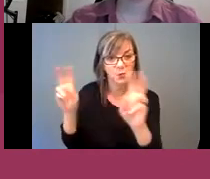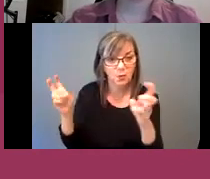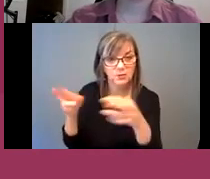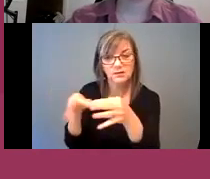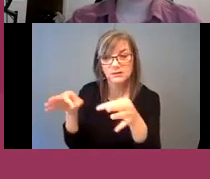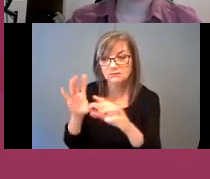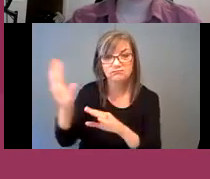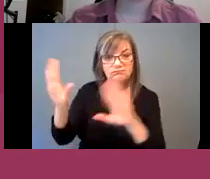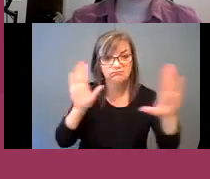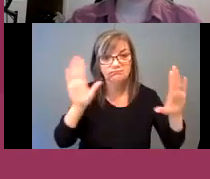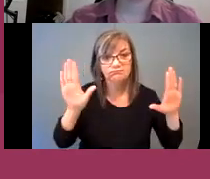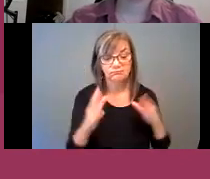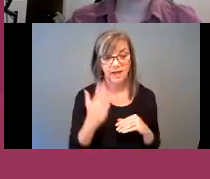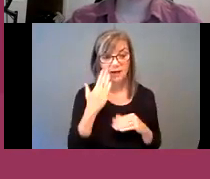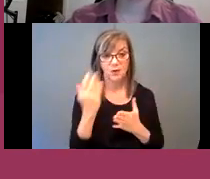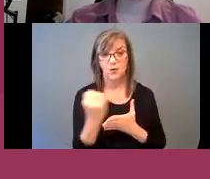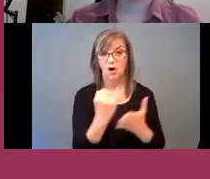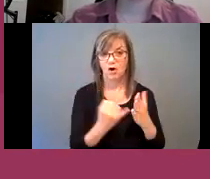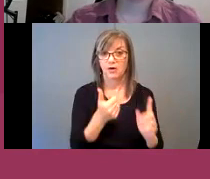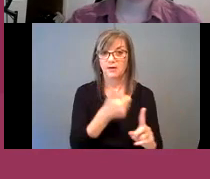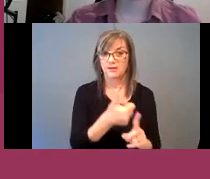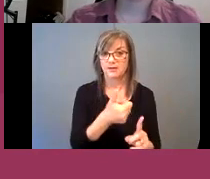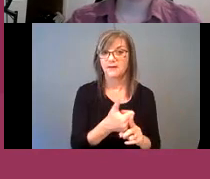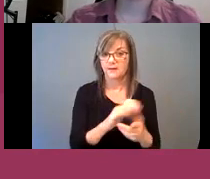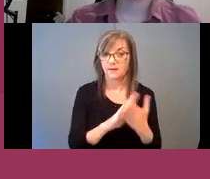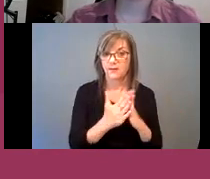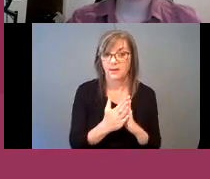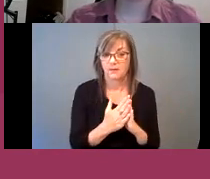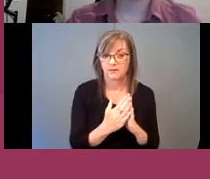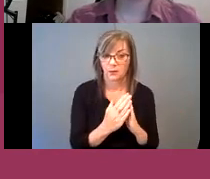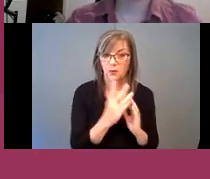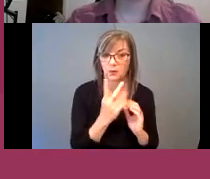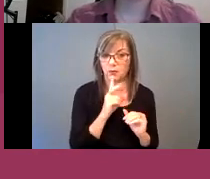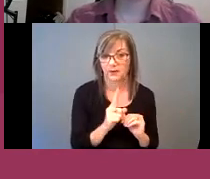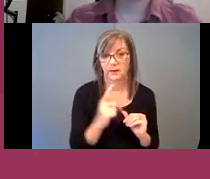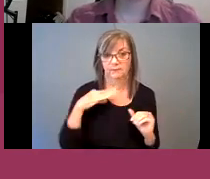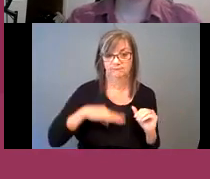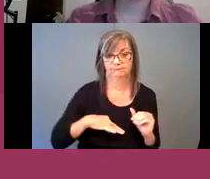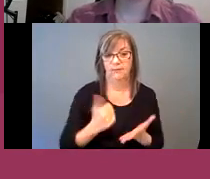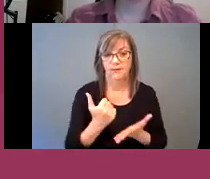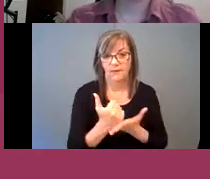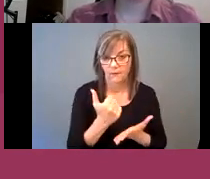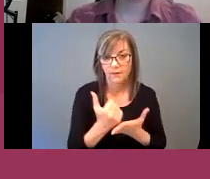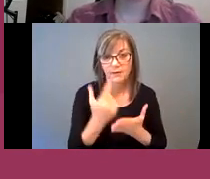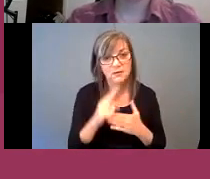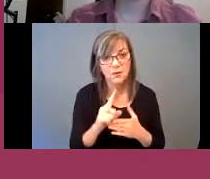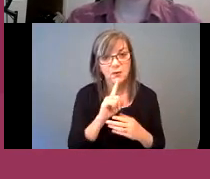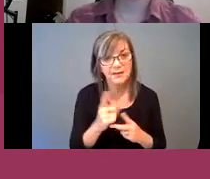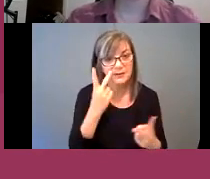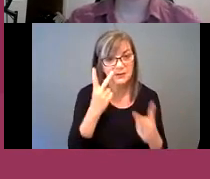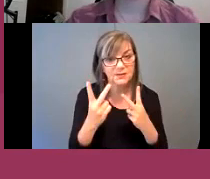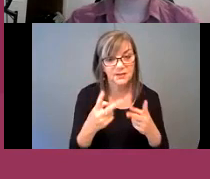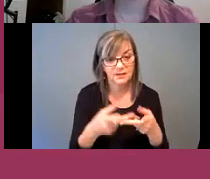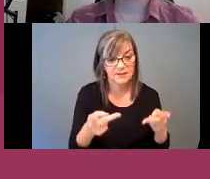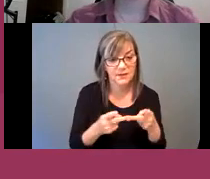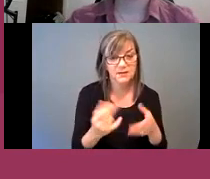know like art can be very, very therapeutic. So having spaces to be able to engage with art or